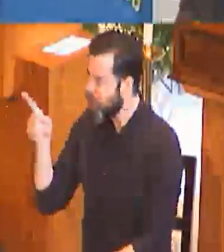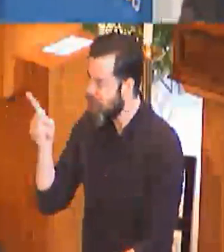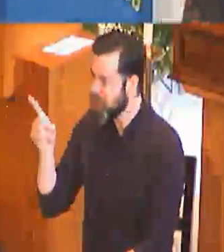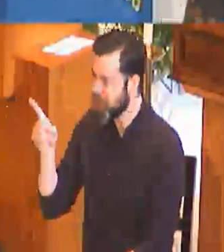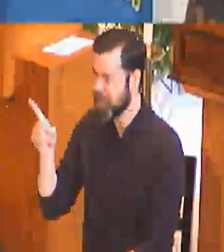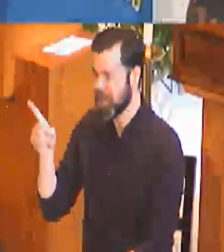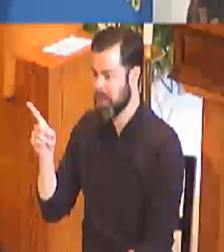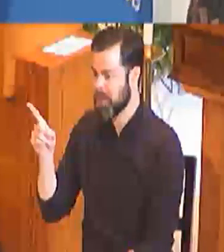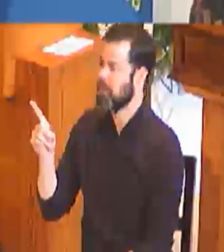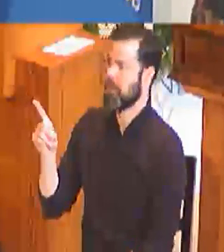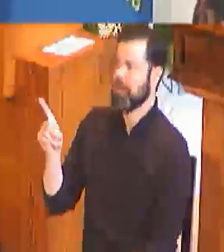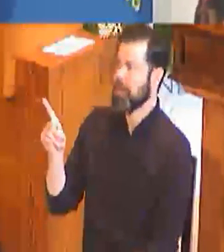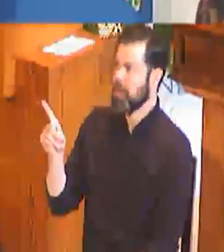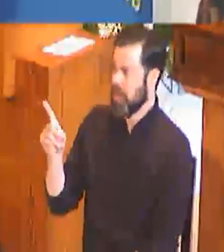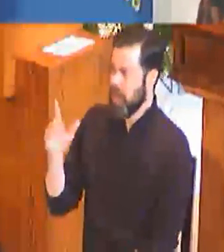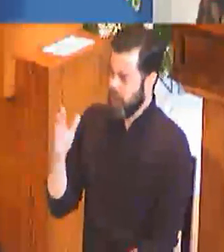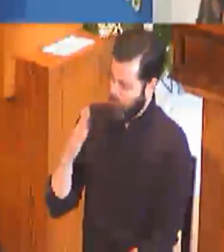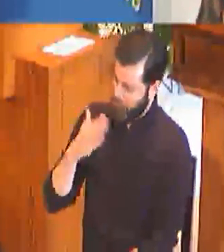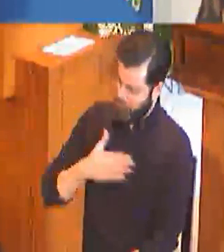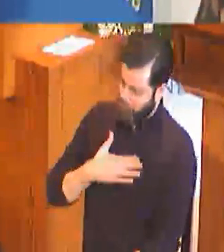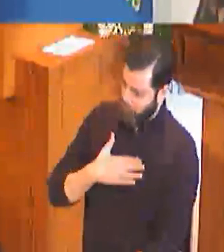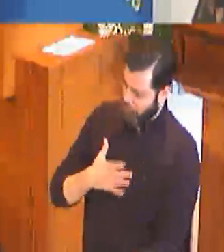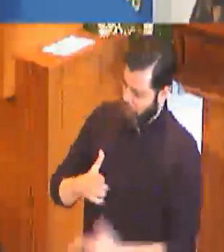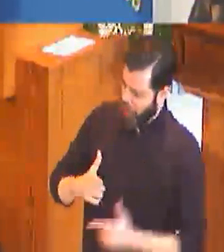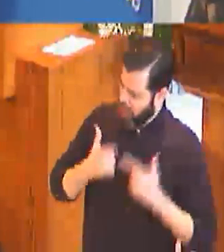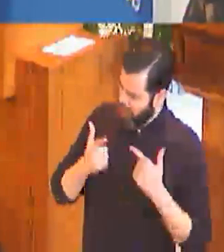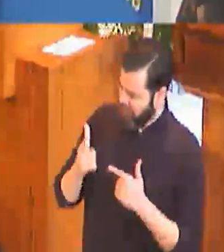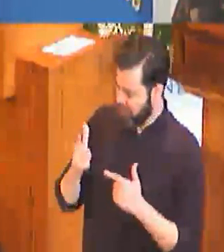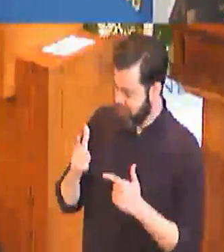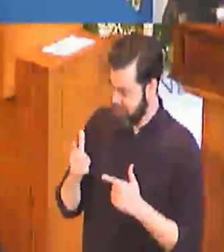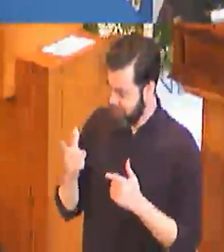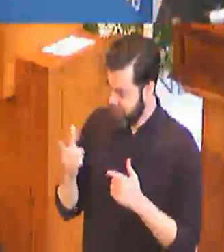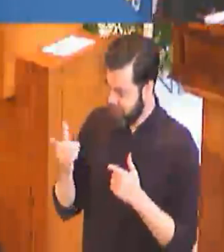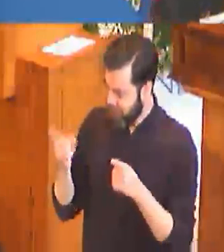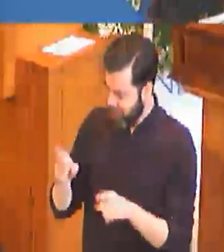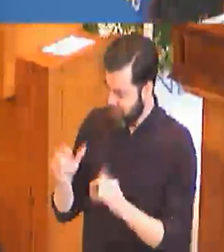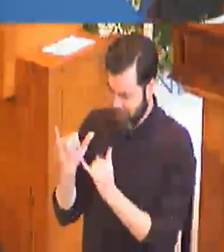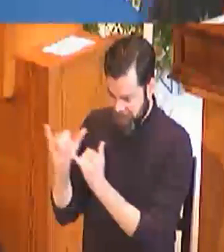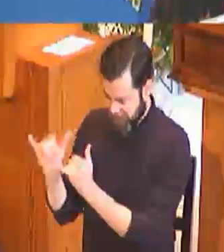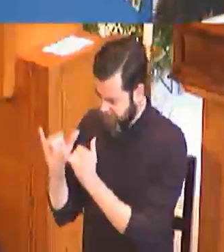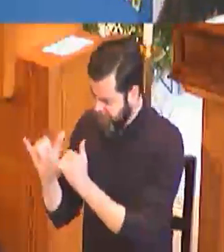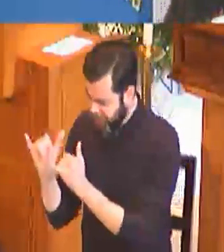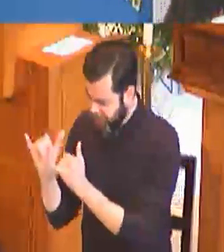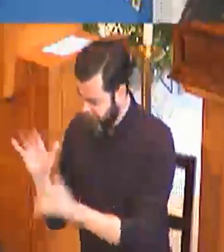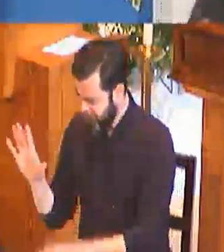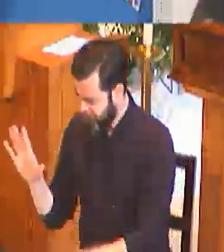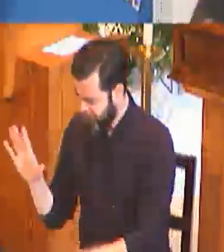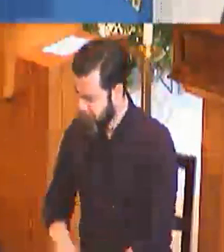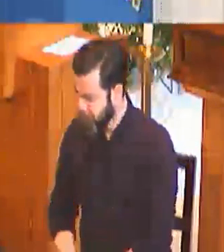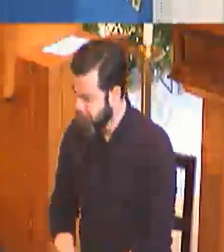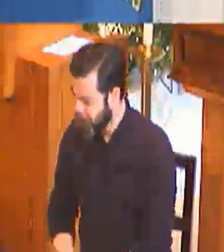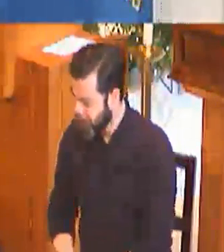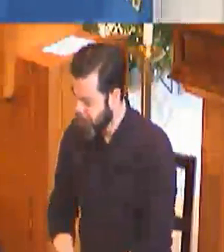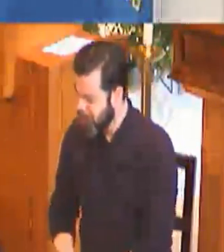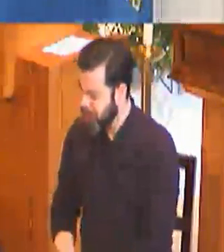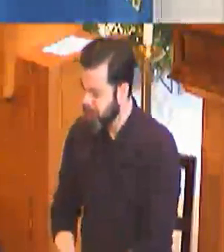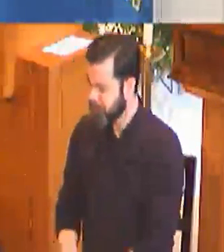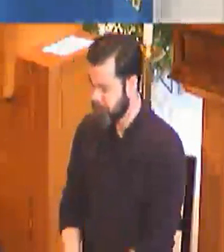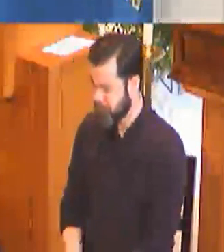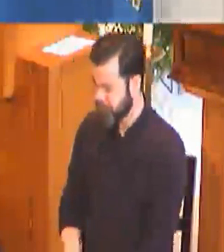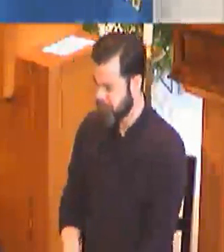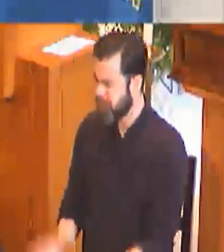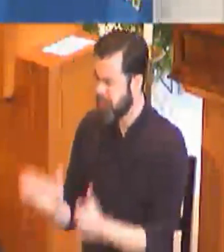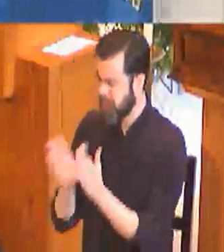my life, I know that it happens all the time. There's a book called The Big Leap by Gay